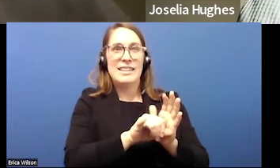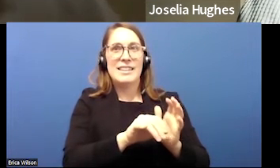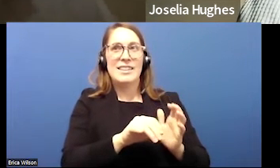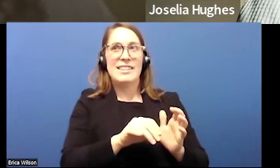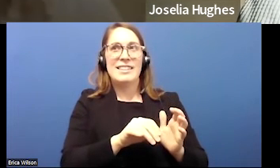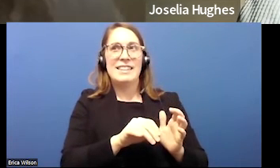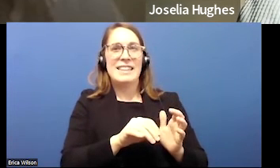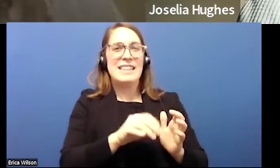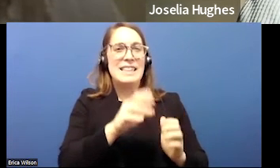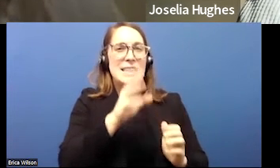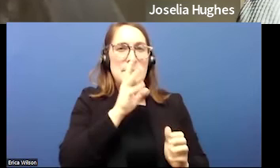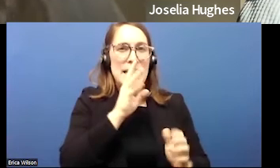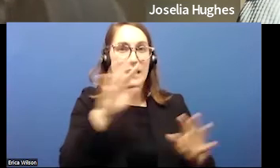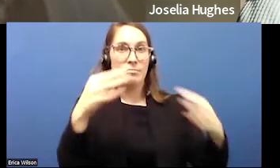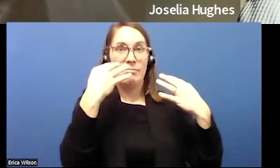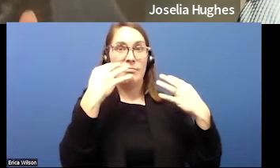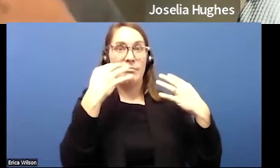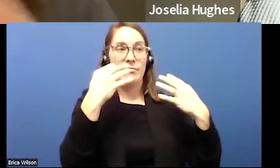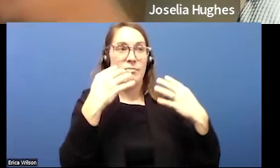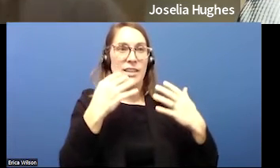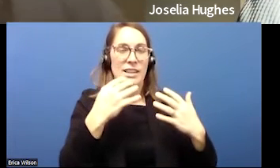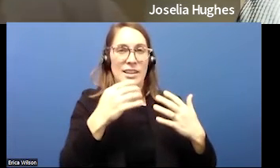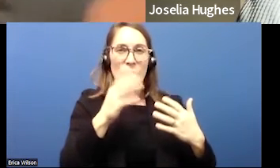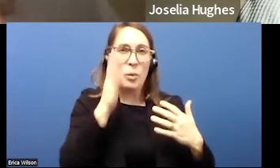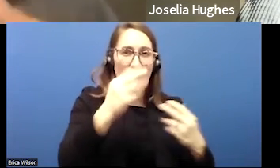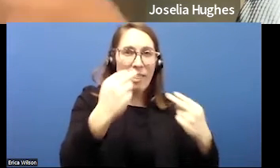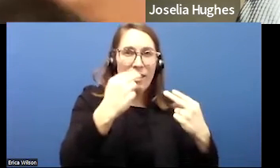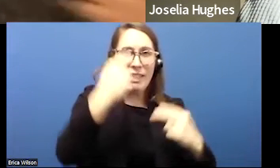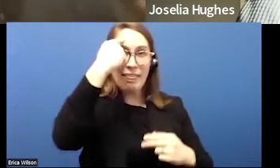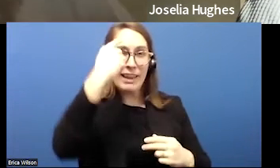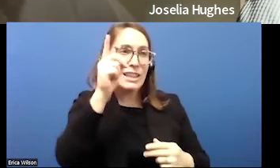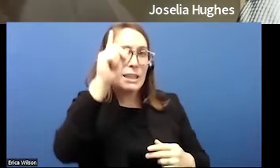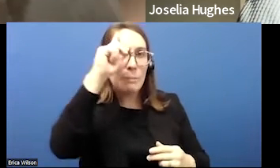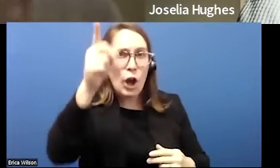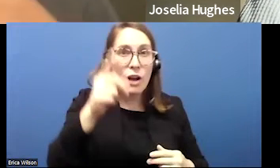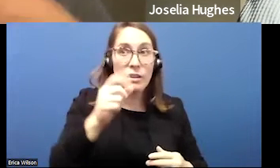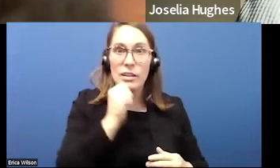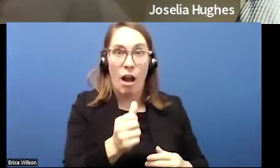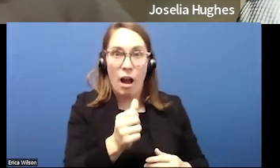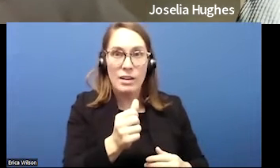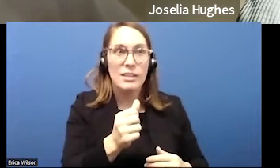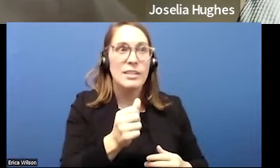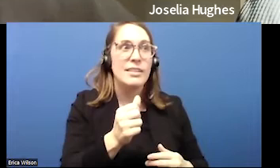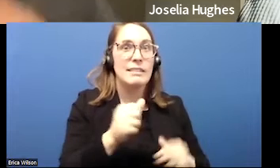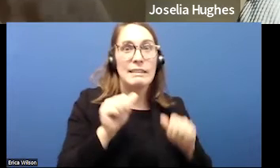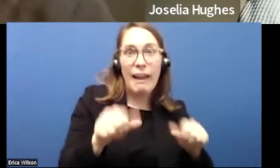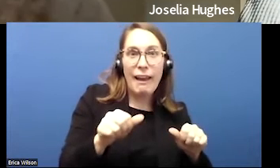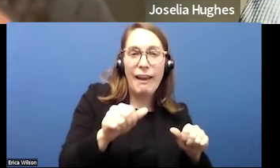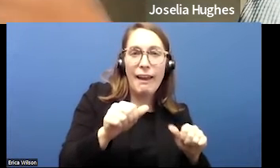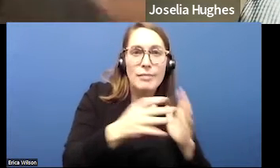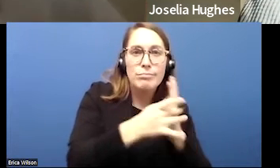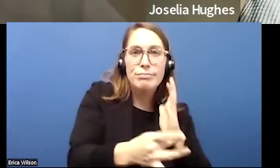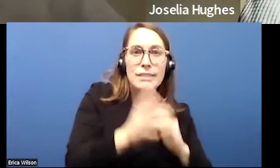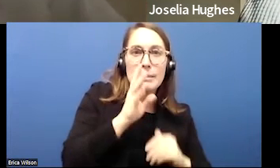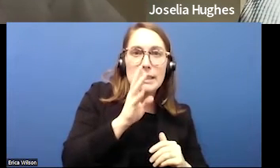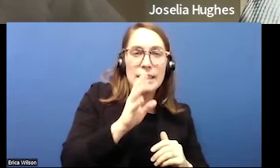relationship to like speaking in public and the perceptions of being smart or not smart or capable of speaking about